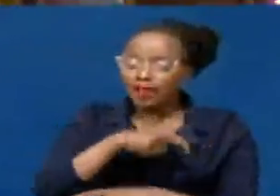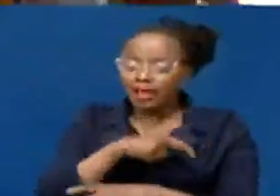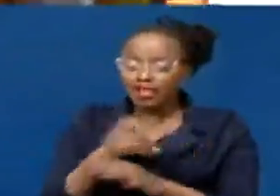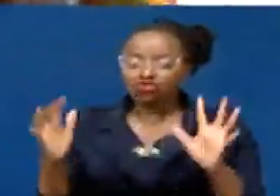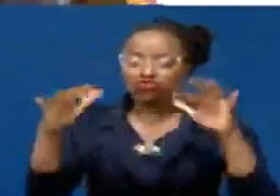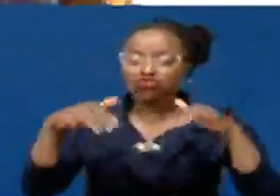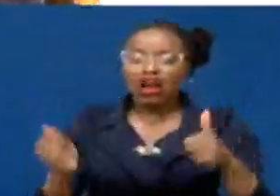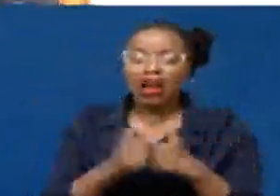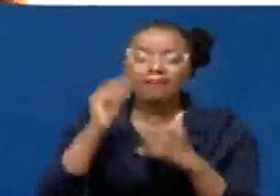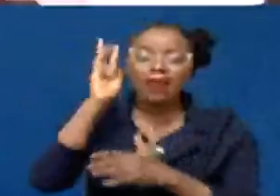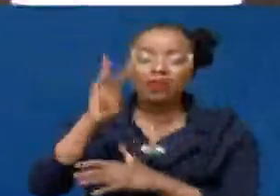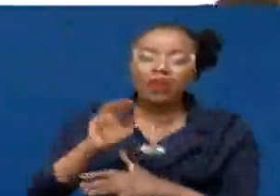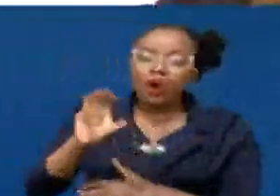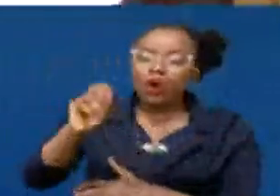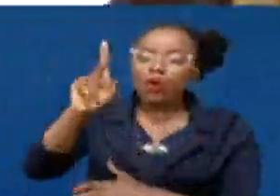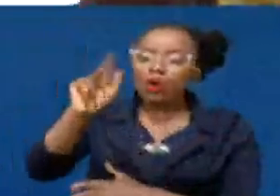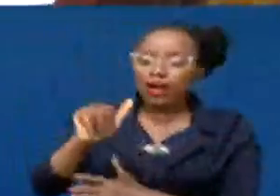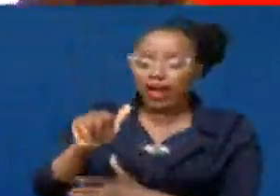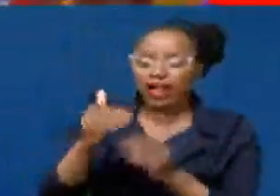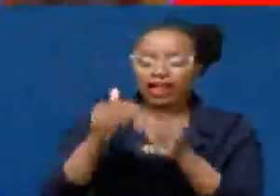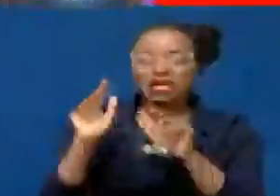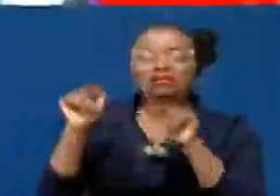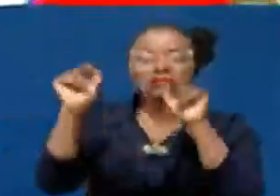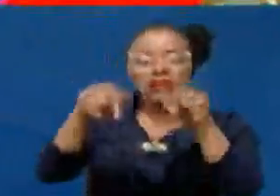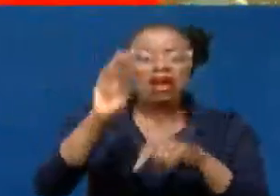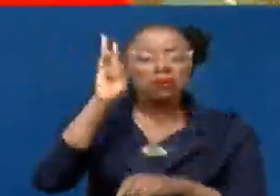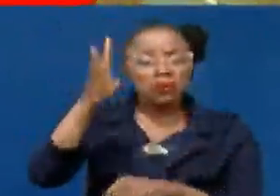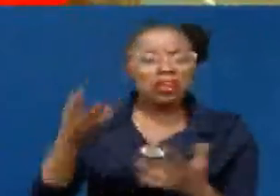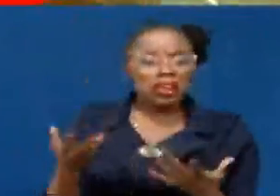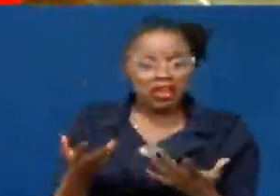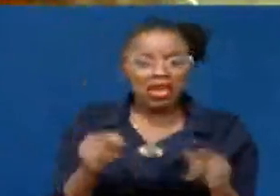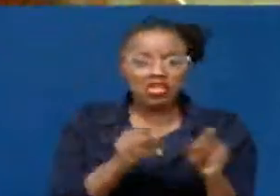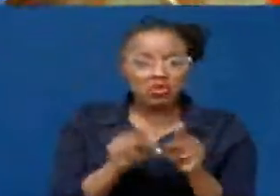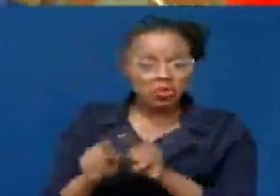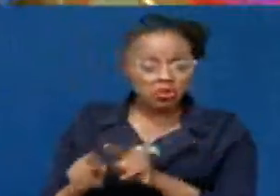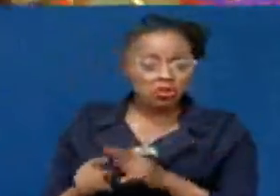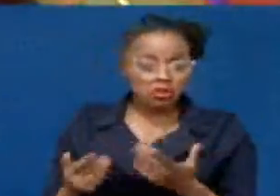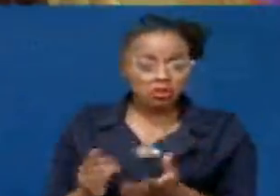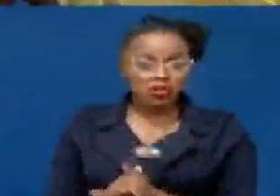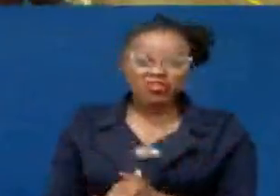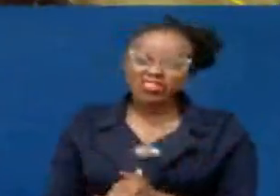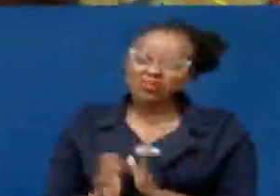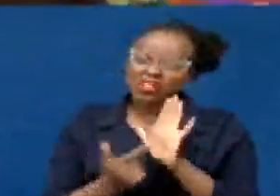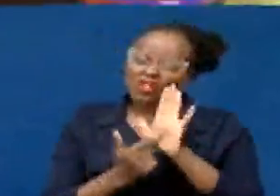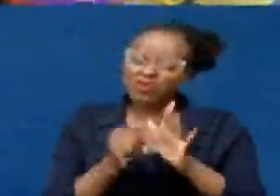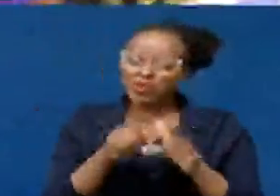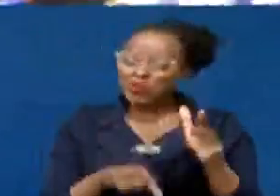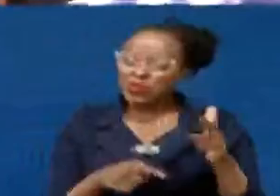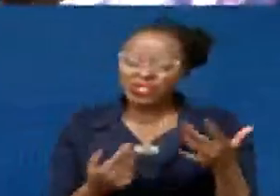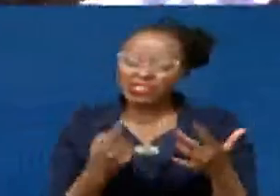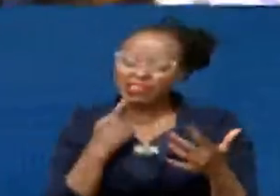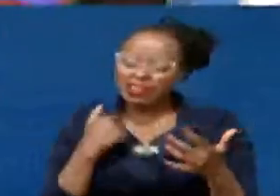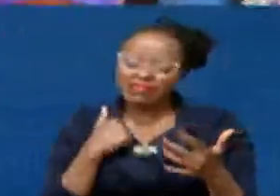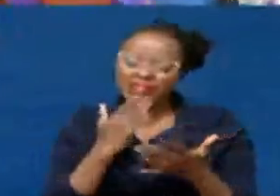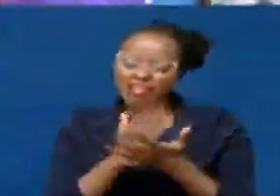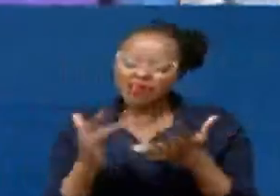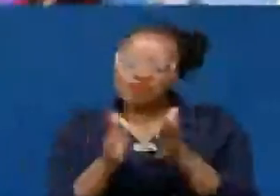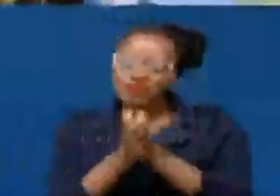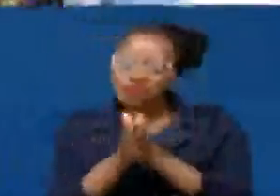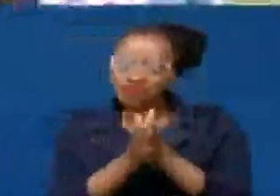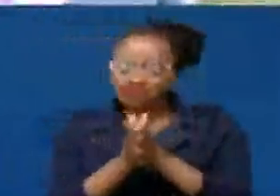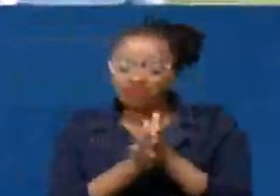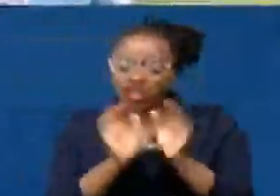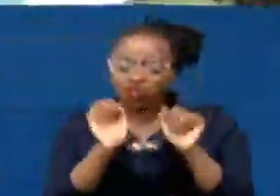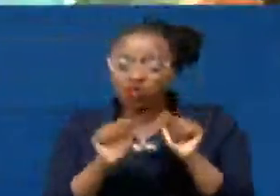will be held, the One Kenya leaders will also be in attendance. And it tells me probably something interesting,